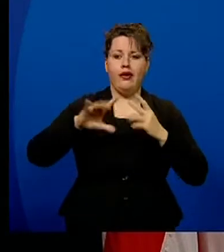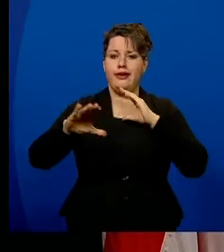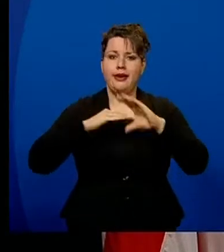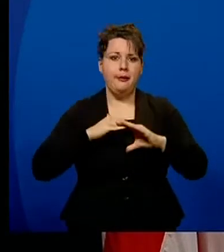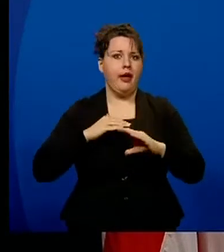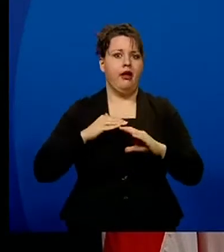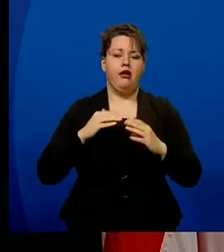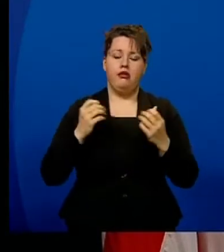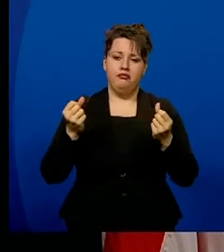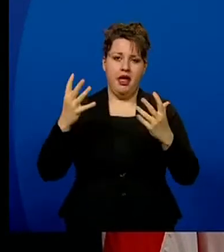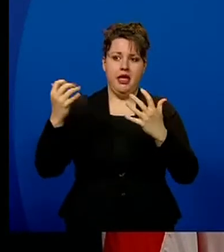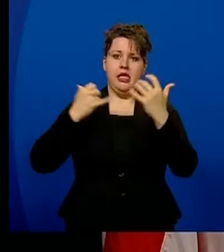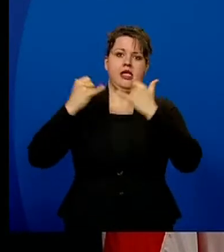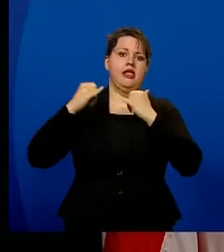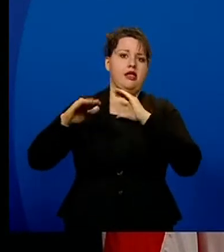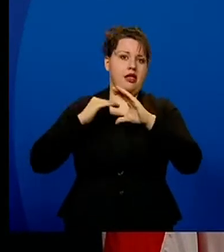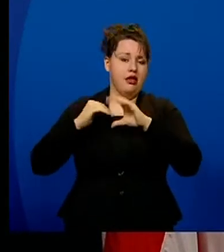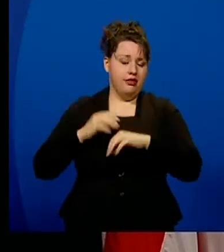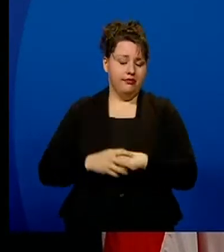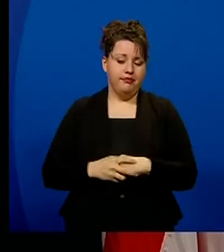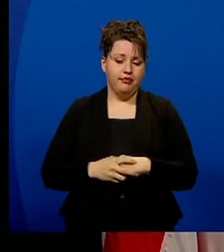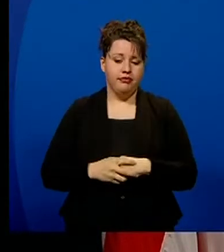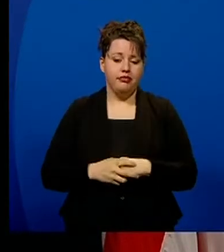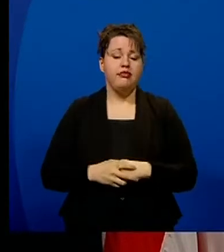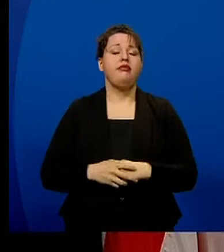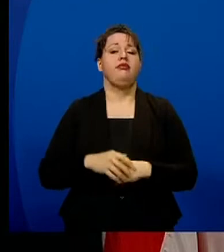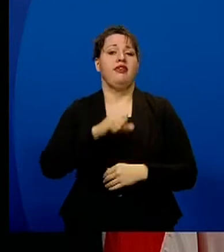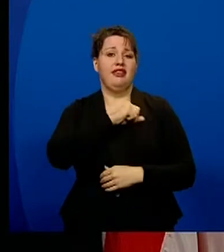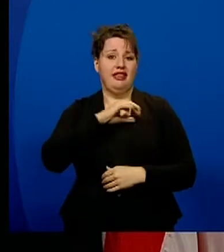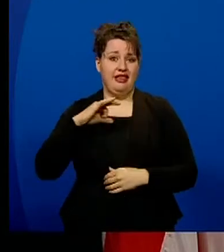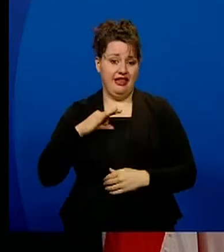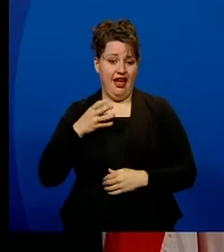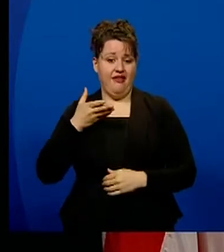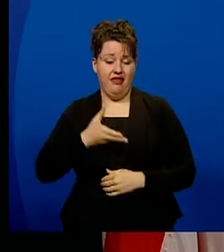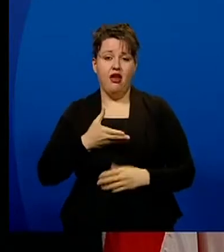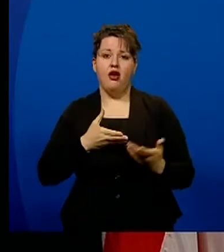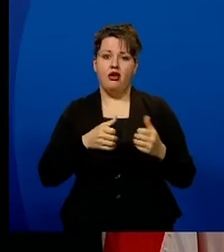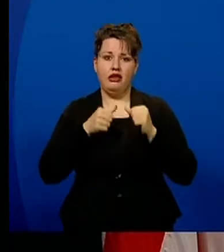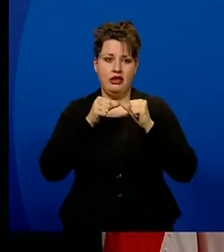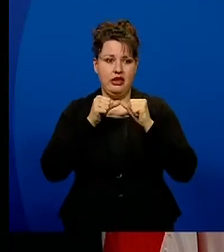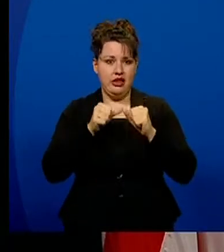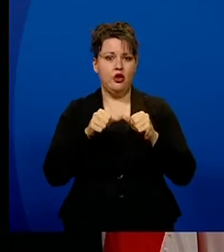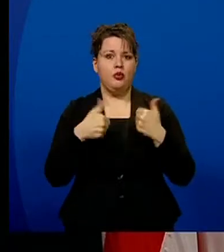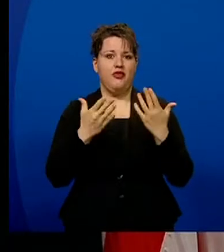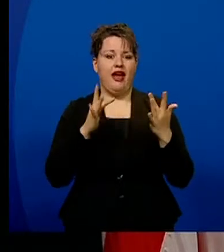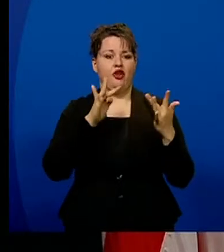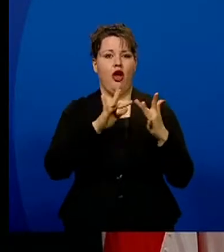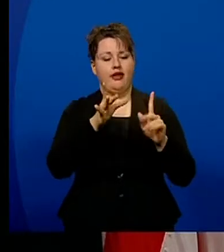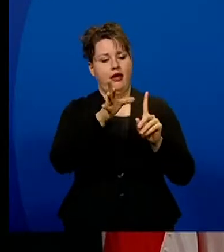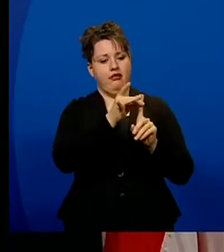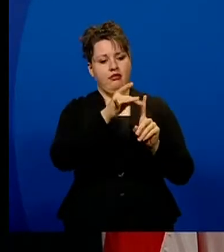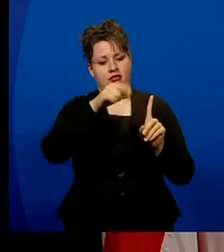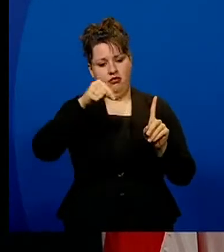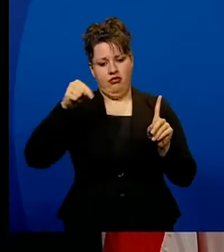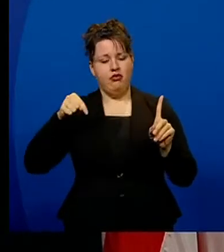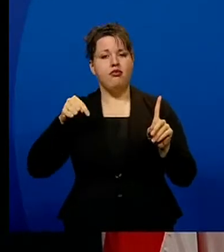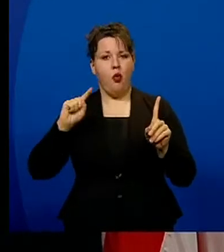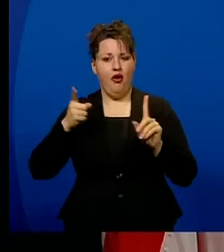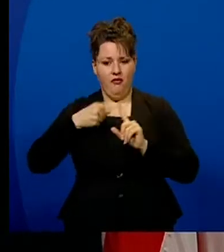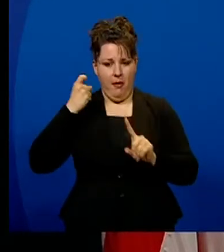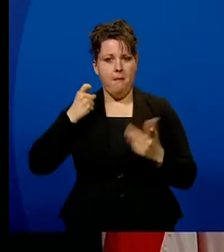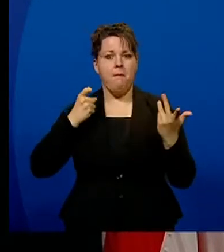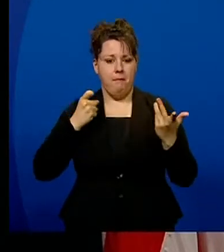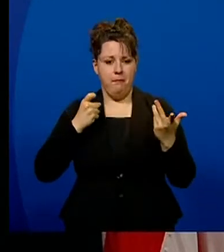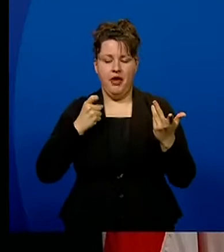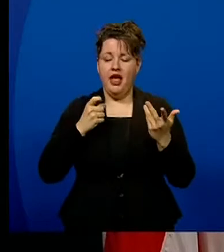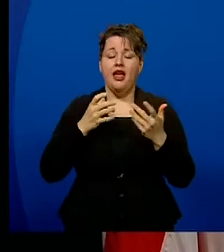emails. The staff at the department continued to provide contact tracing for the county and was responsible for all isolation